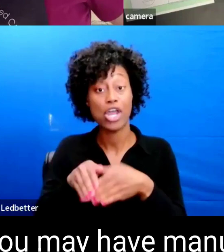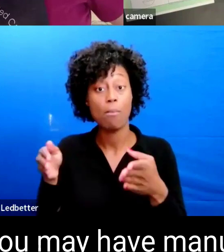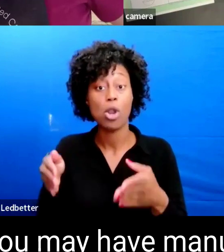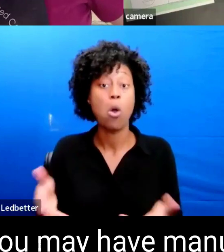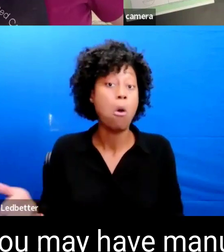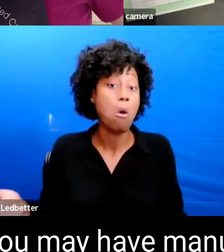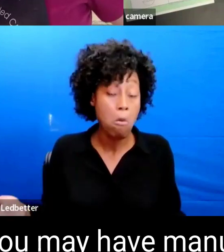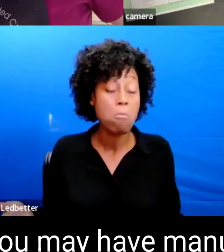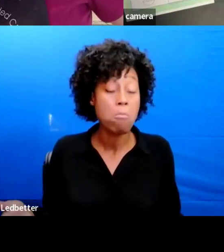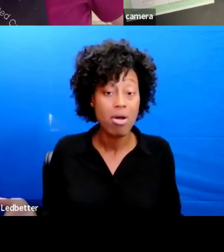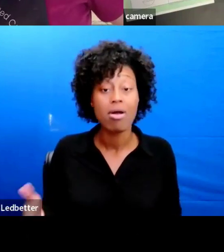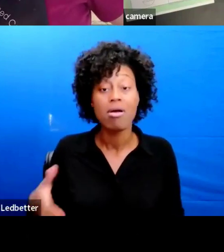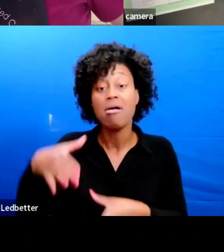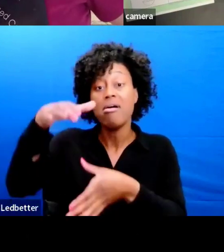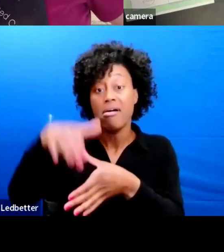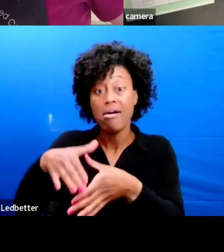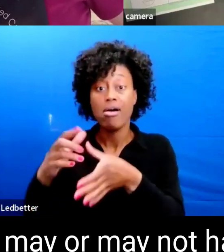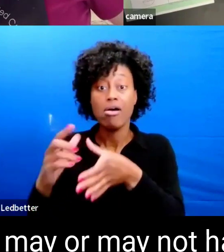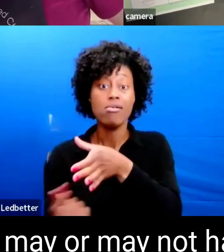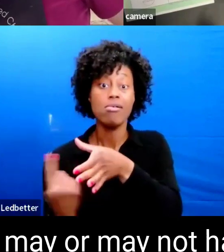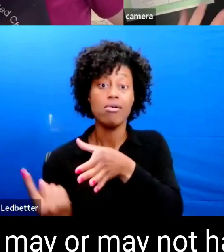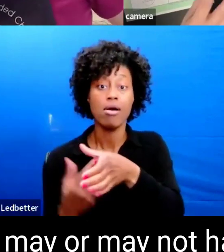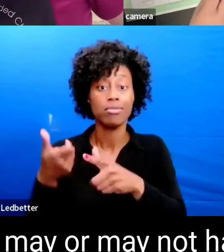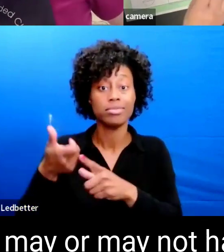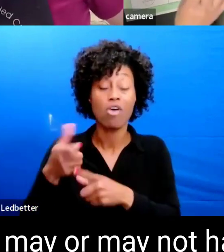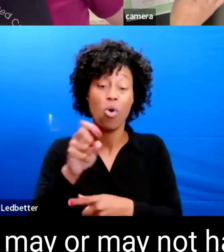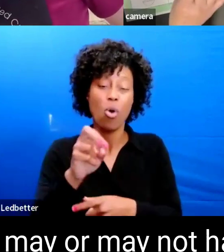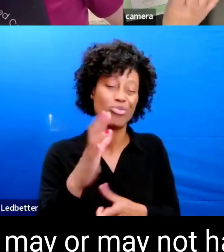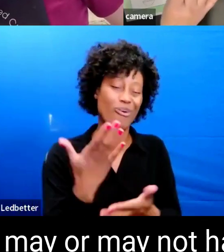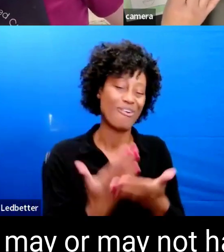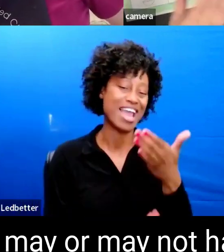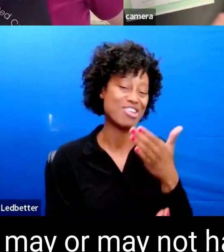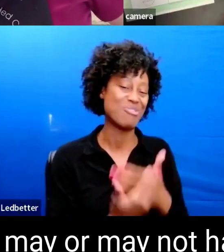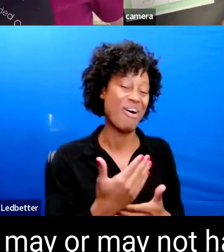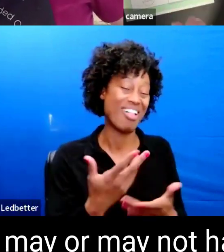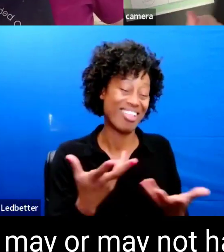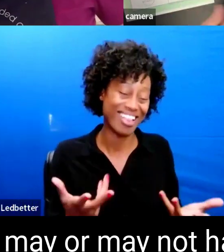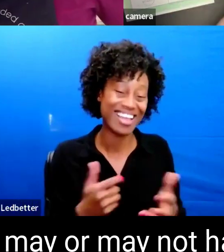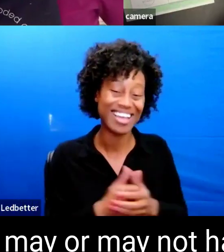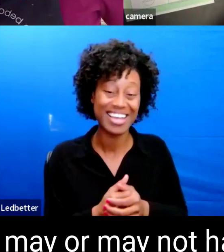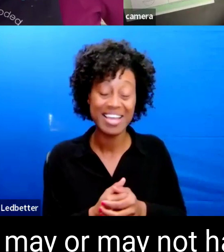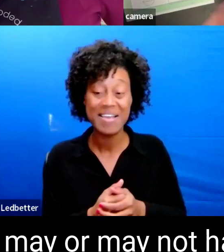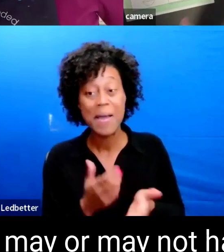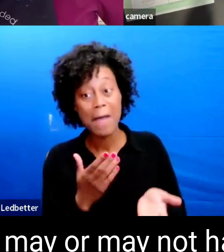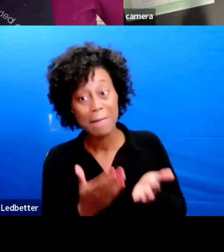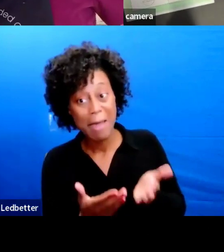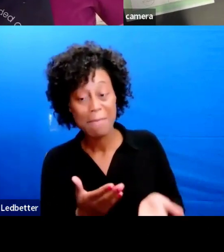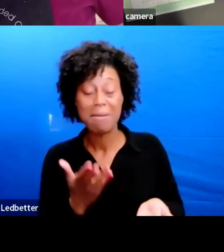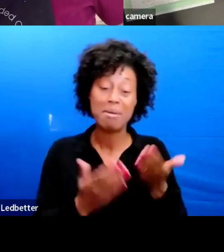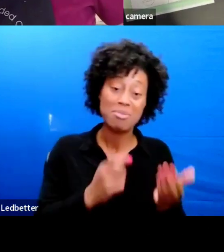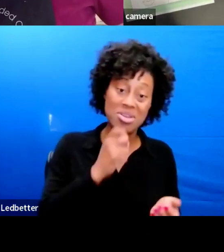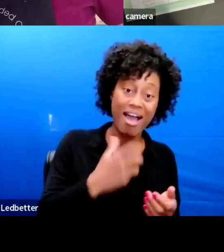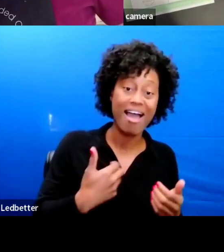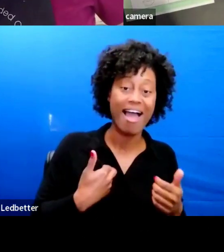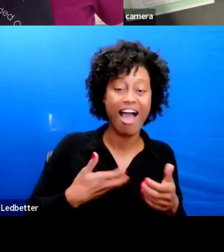or you may have manual. Your manual may or may not have a grip to it.